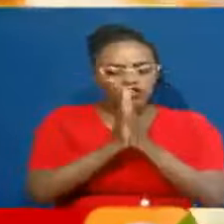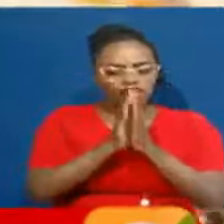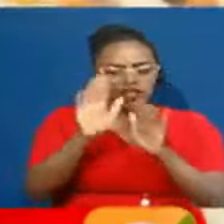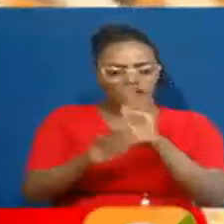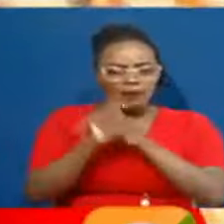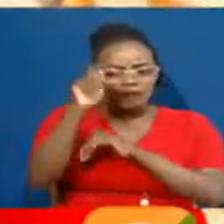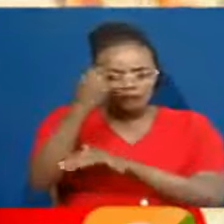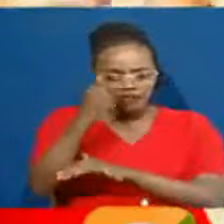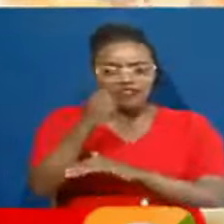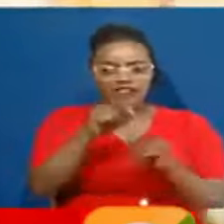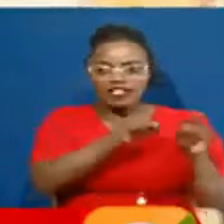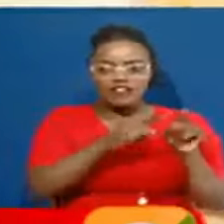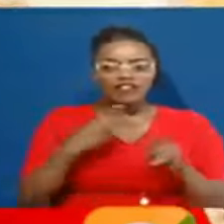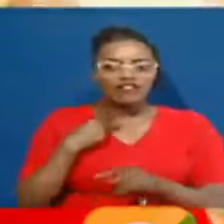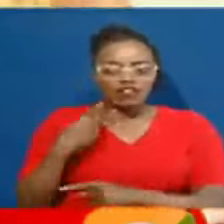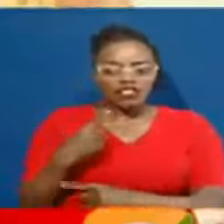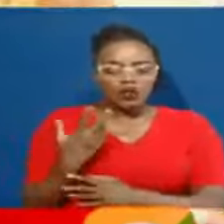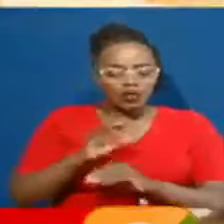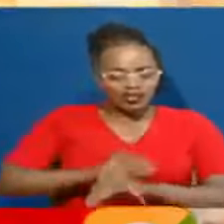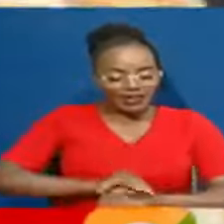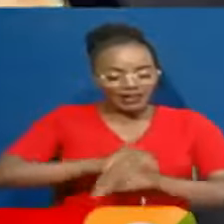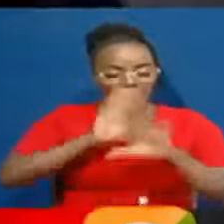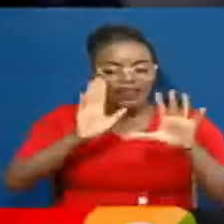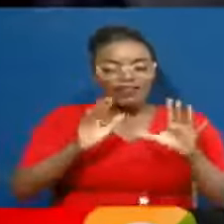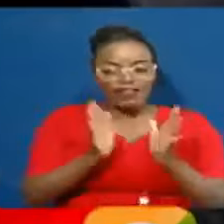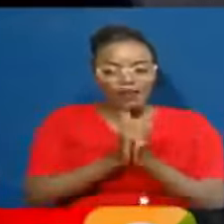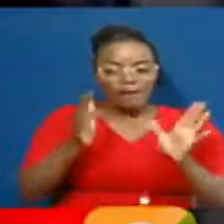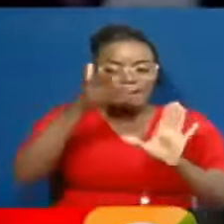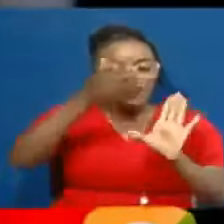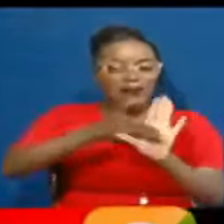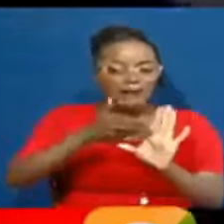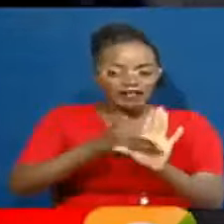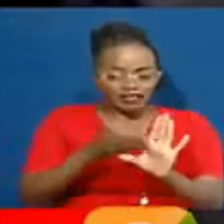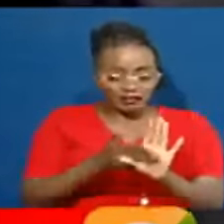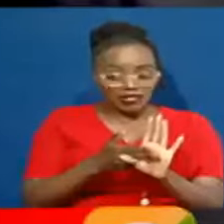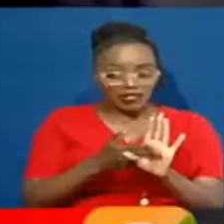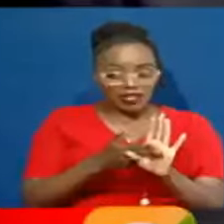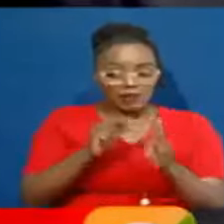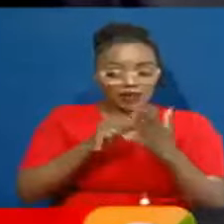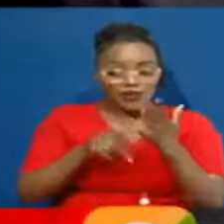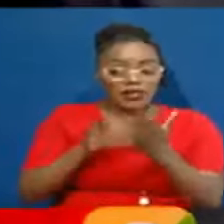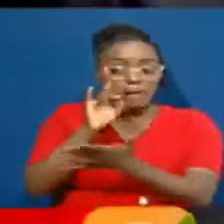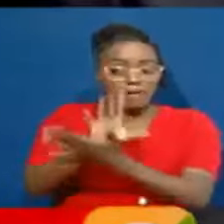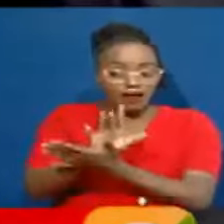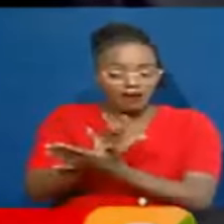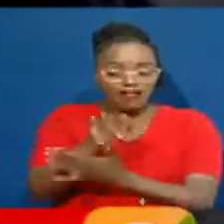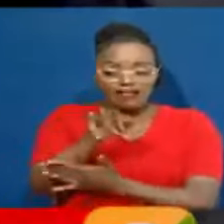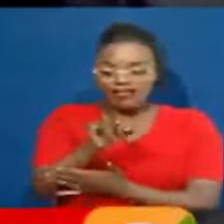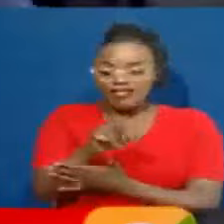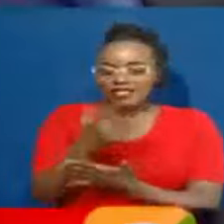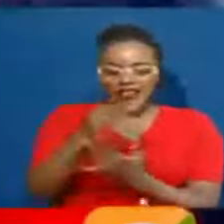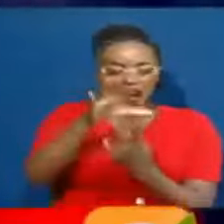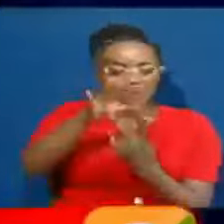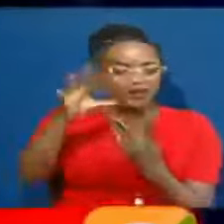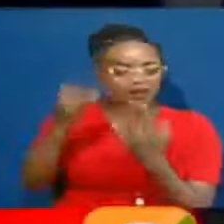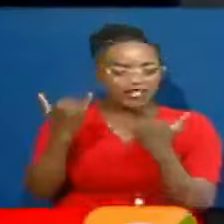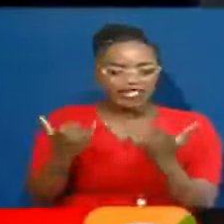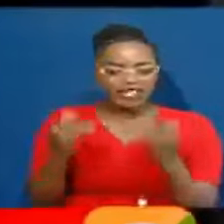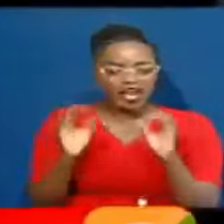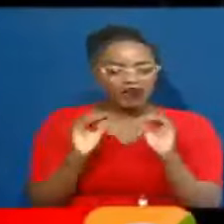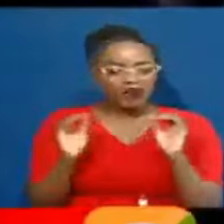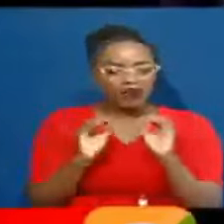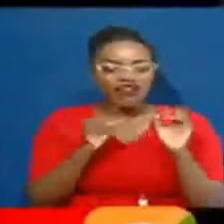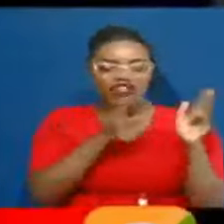Deputy President. Your voice was loud and clear in the public participation that impeachment is not the priority